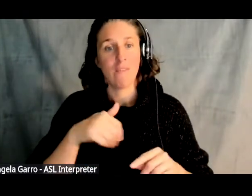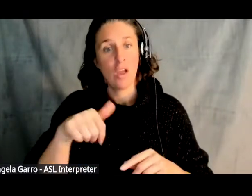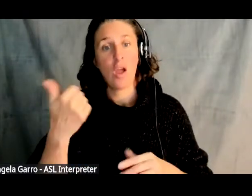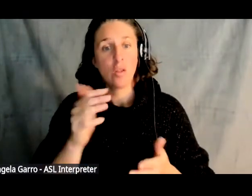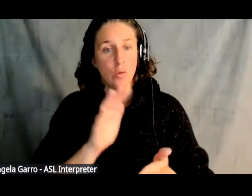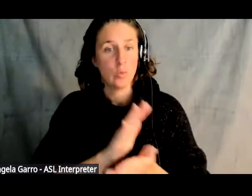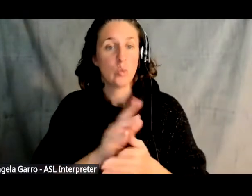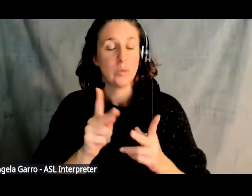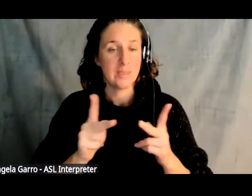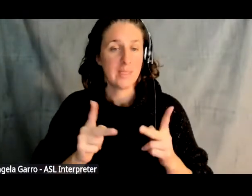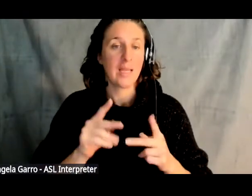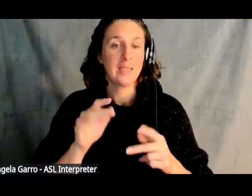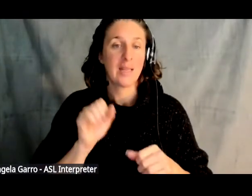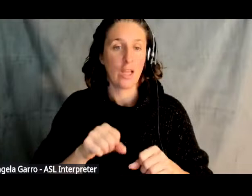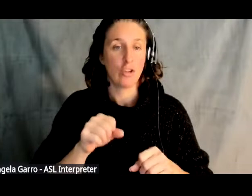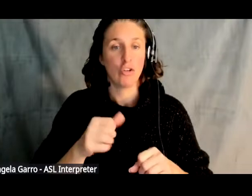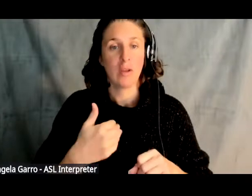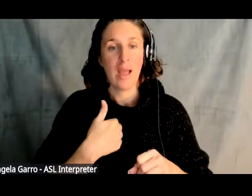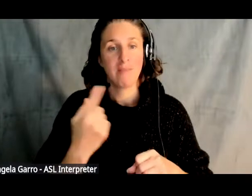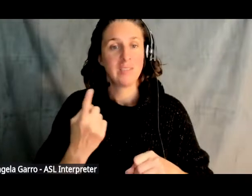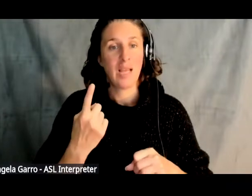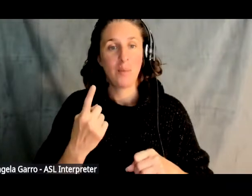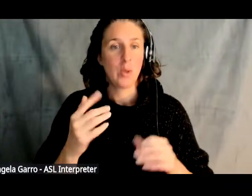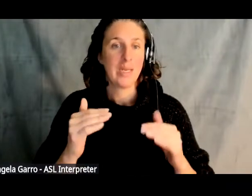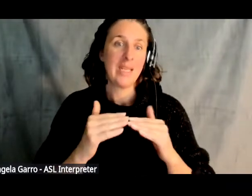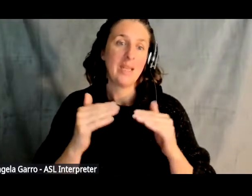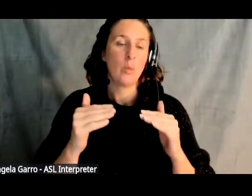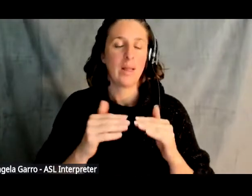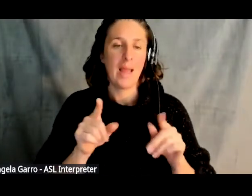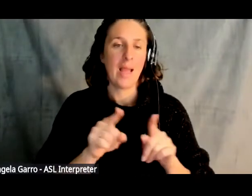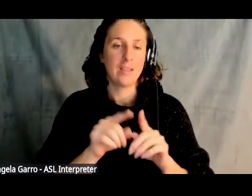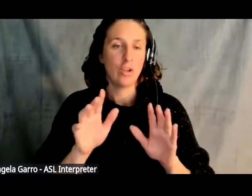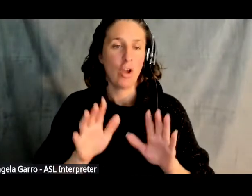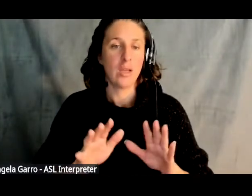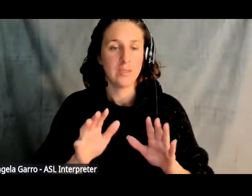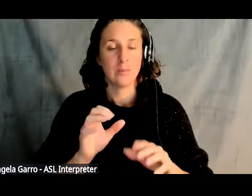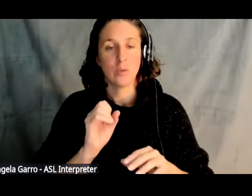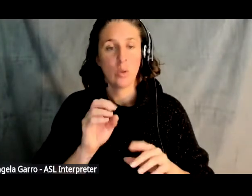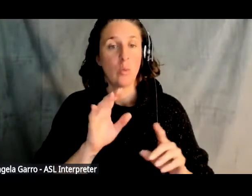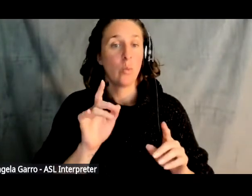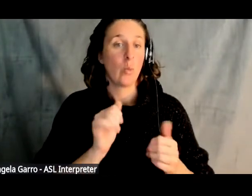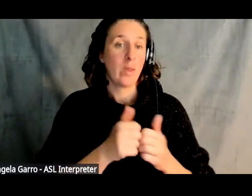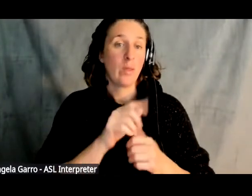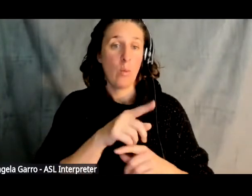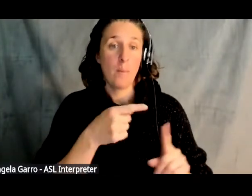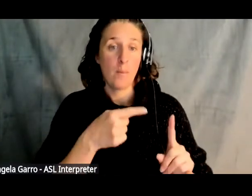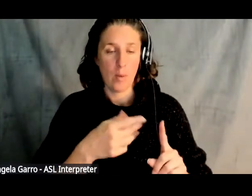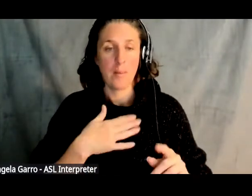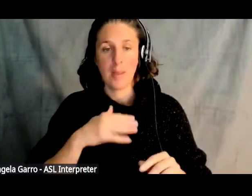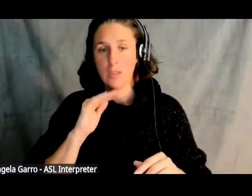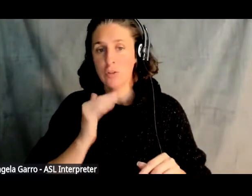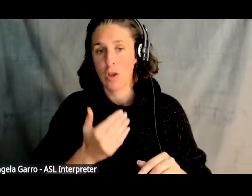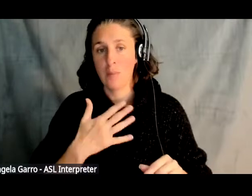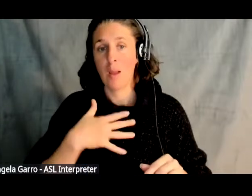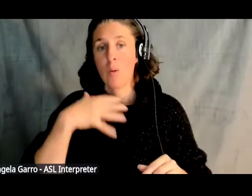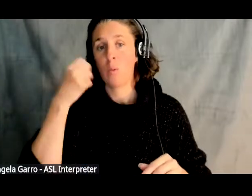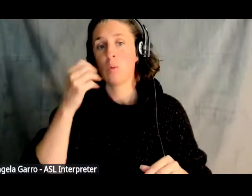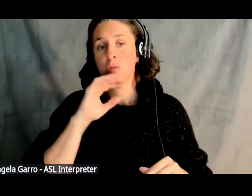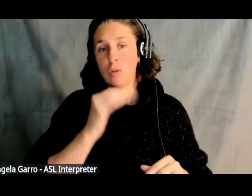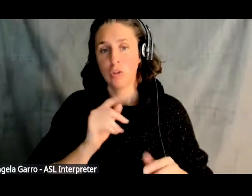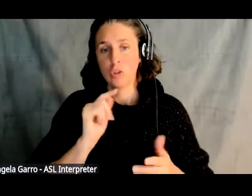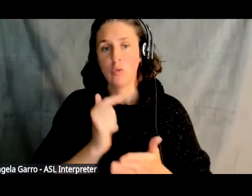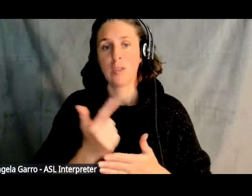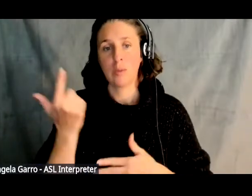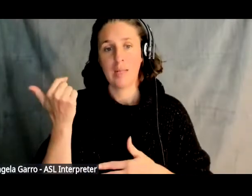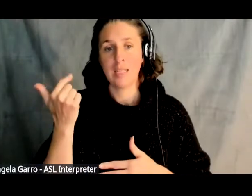could have somebody equally as awesome. And so so to your point, my daughter, my oldest daughter, she graduated